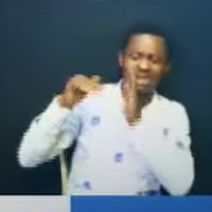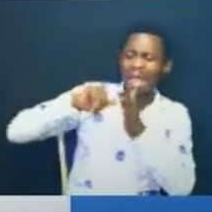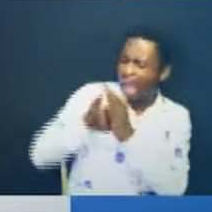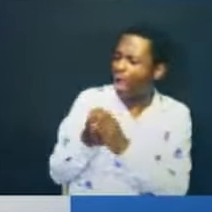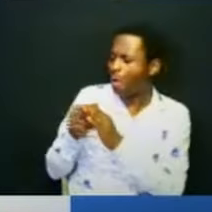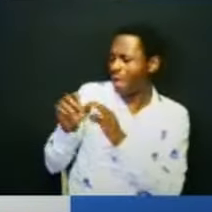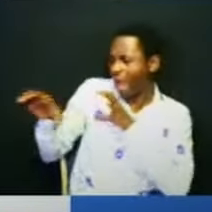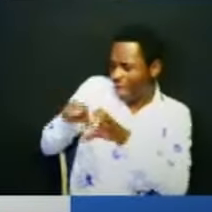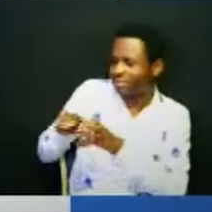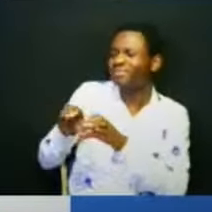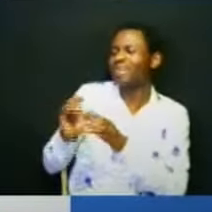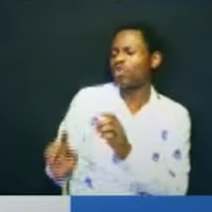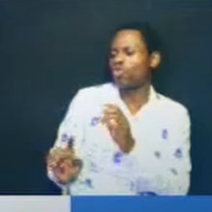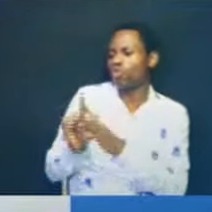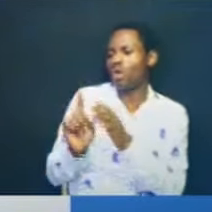Our